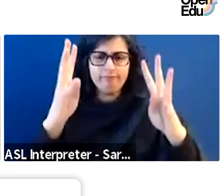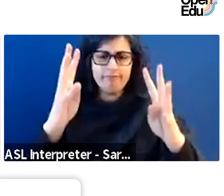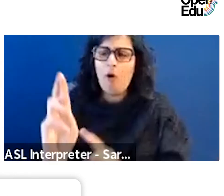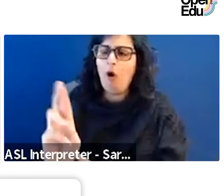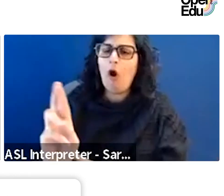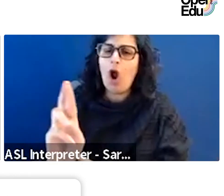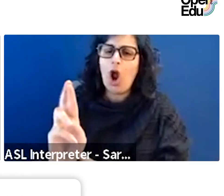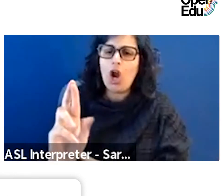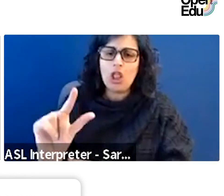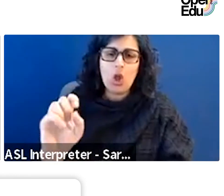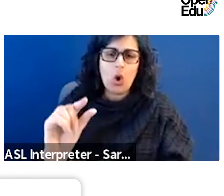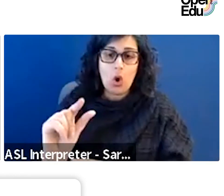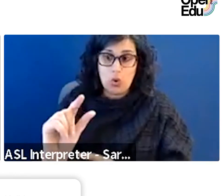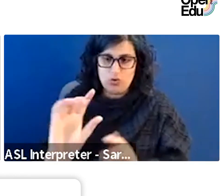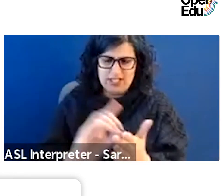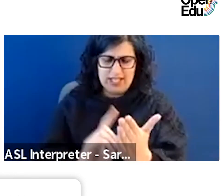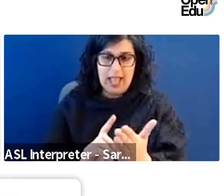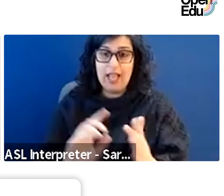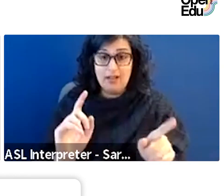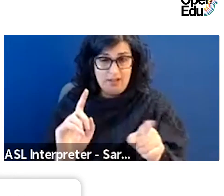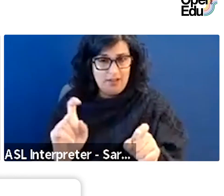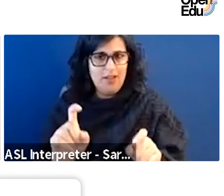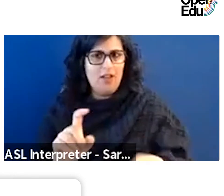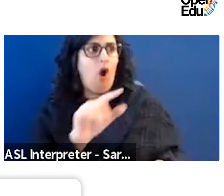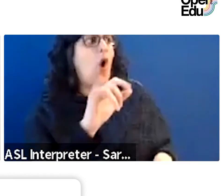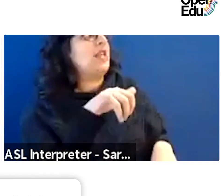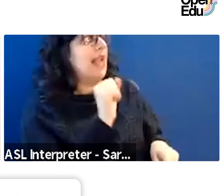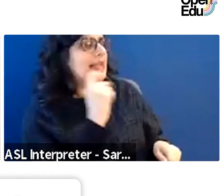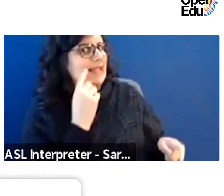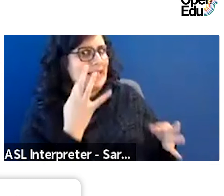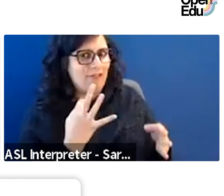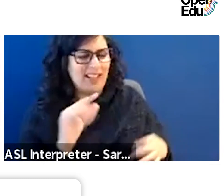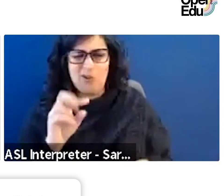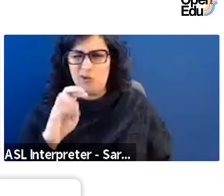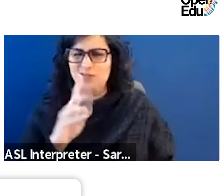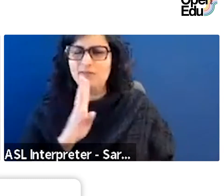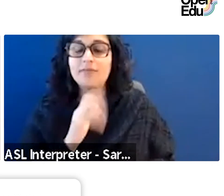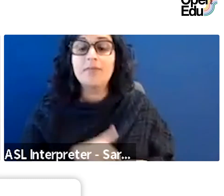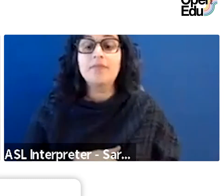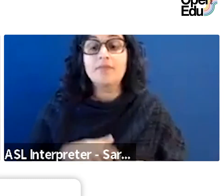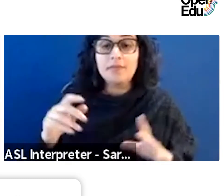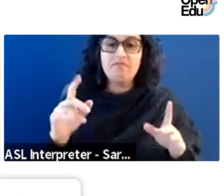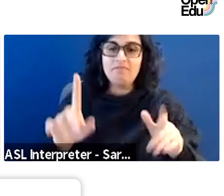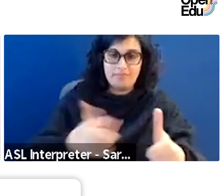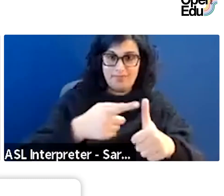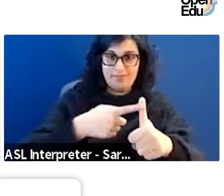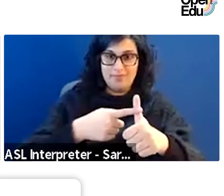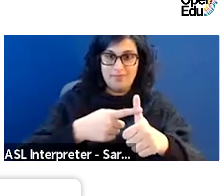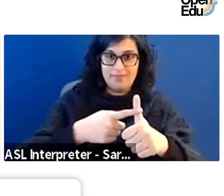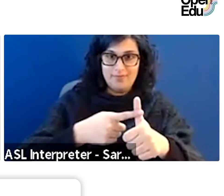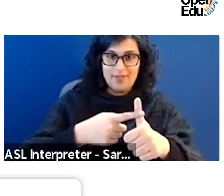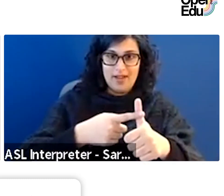there a backstory to that too? Oh yeah, definitely. So I guess I'll start first with the R